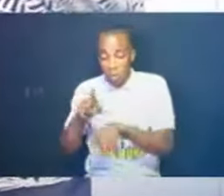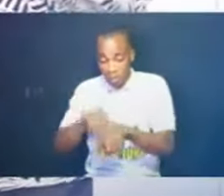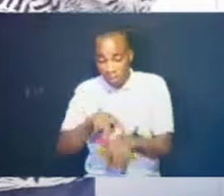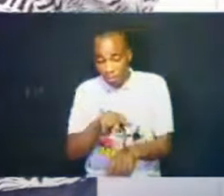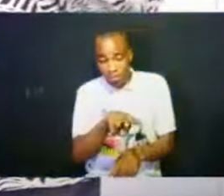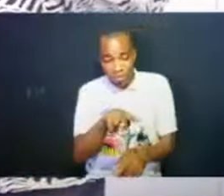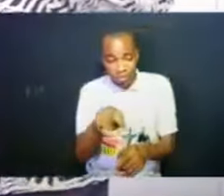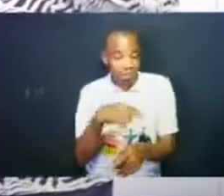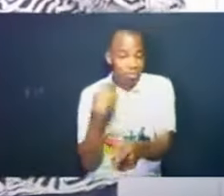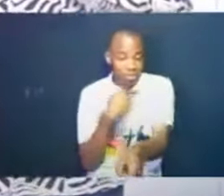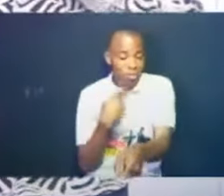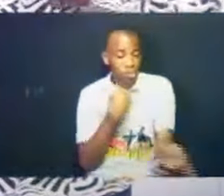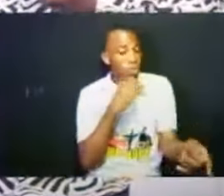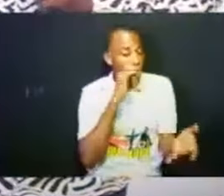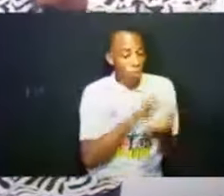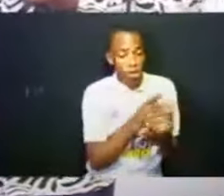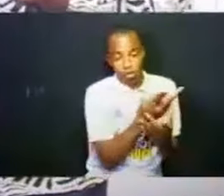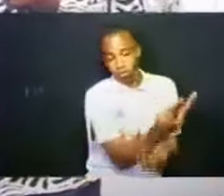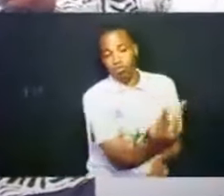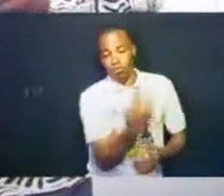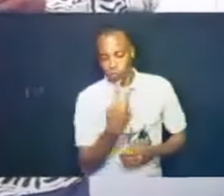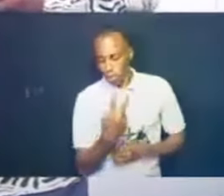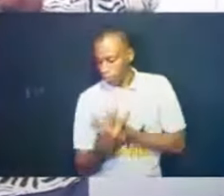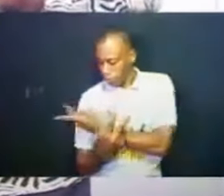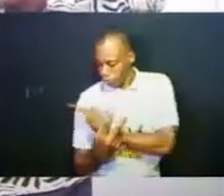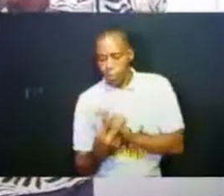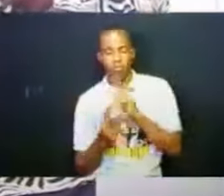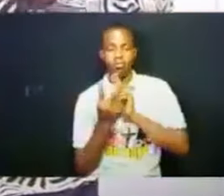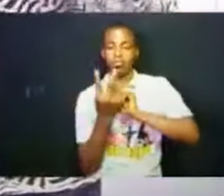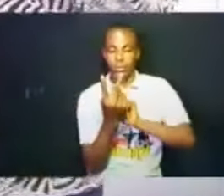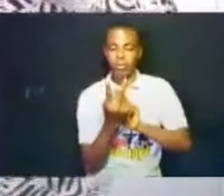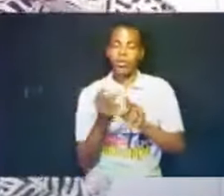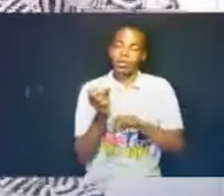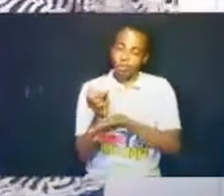the evening, we will sit this woman down and kind of advise her.